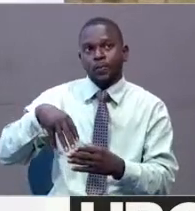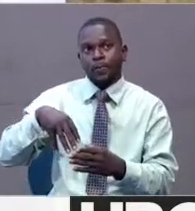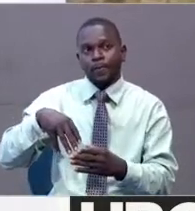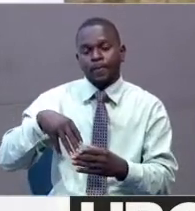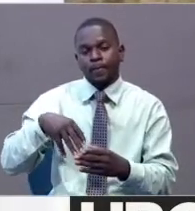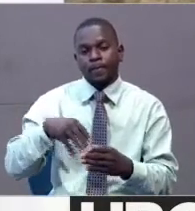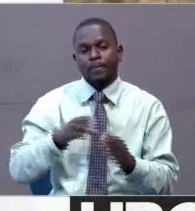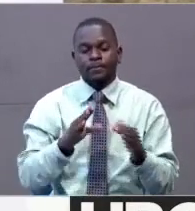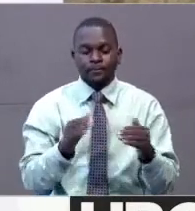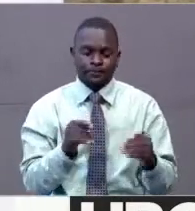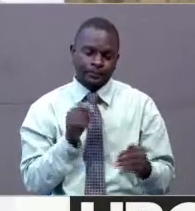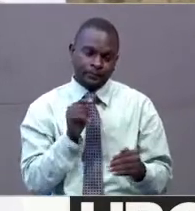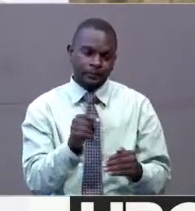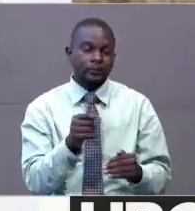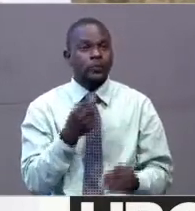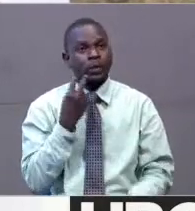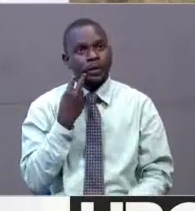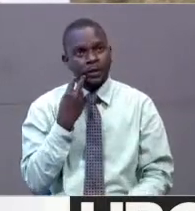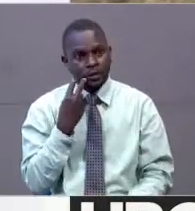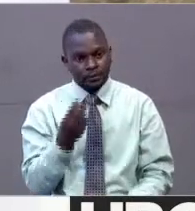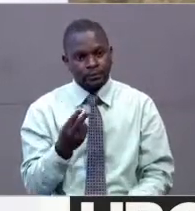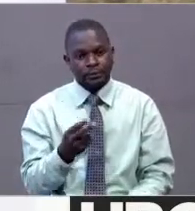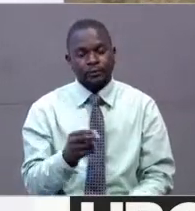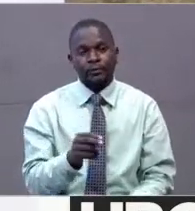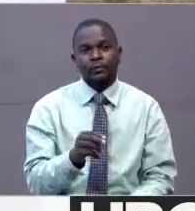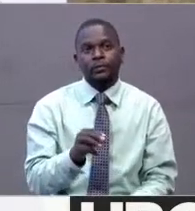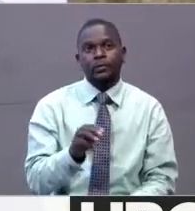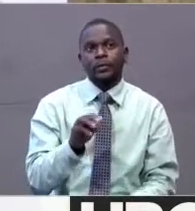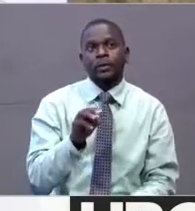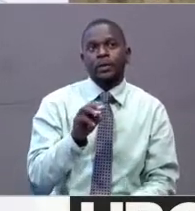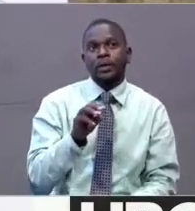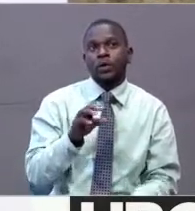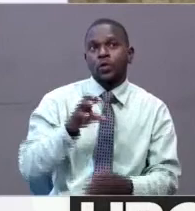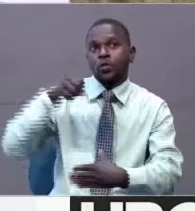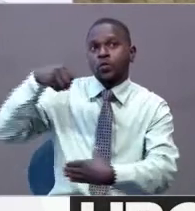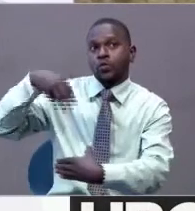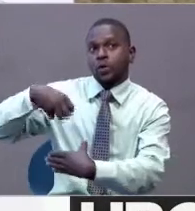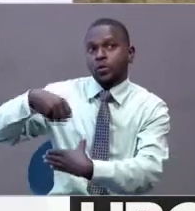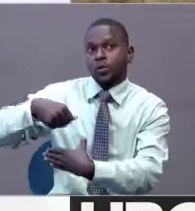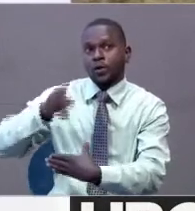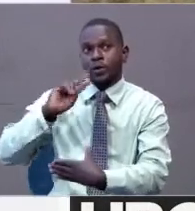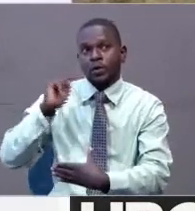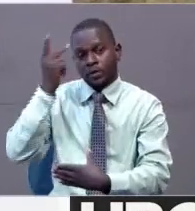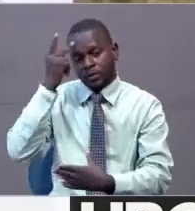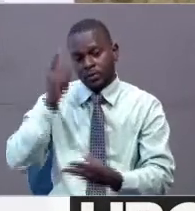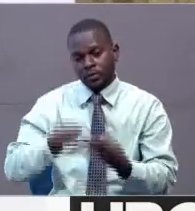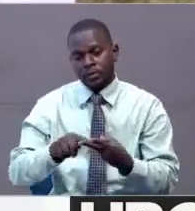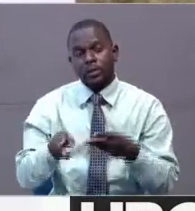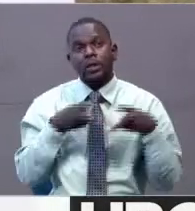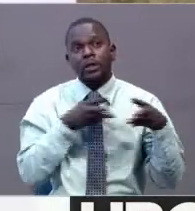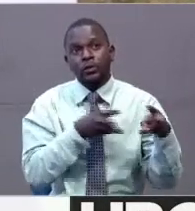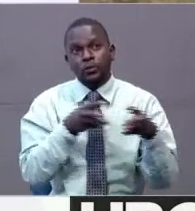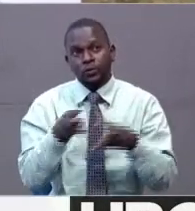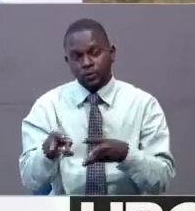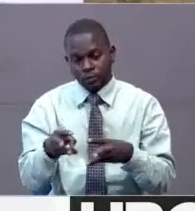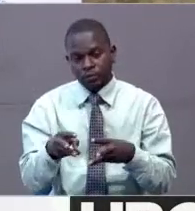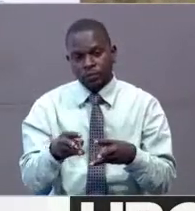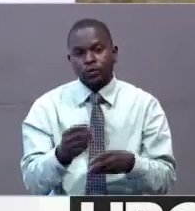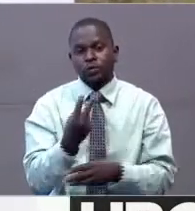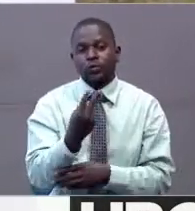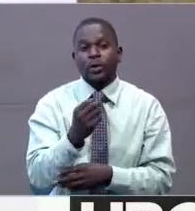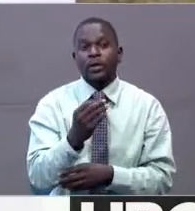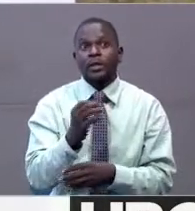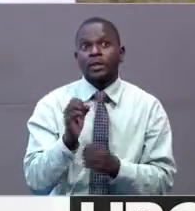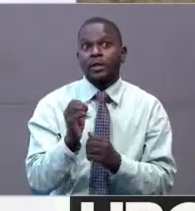the ministry's website, you can find the e-waste policy of 2012, you can find the e-waste strategy of 2013,